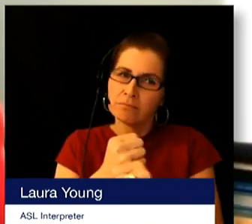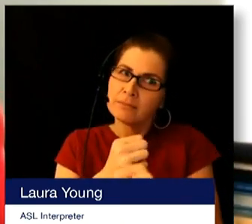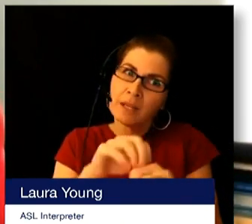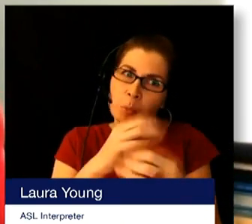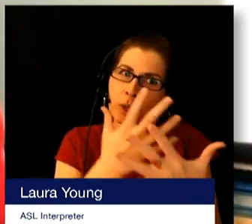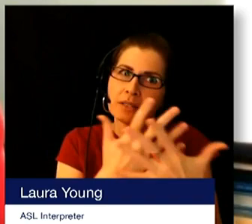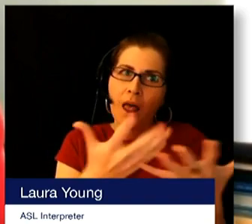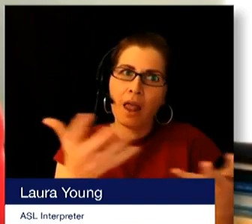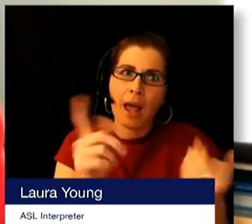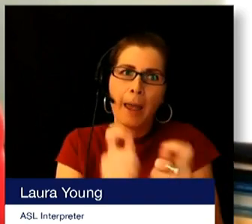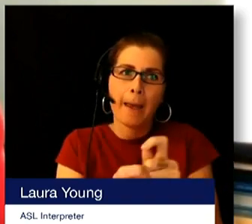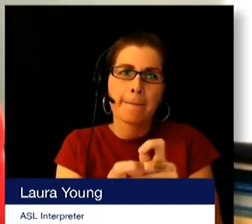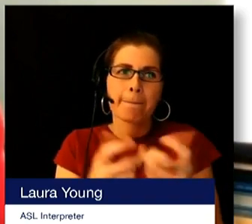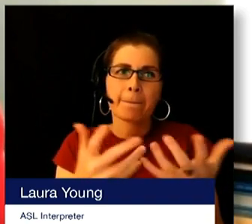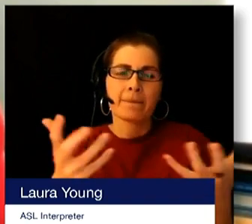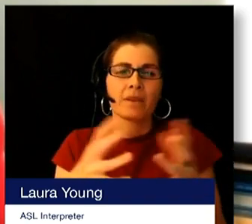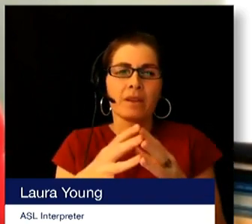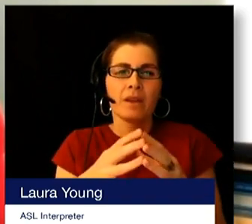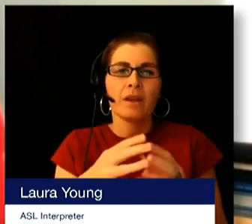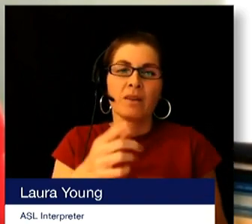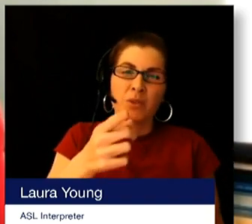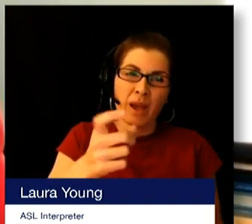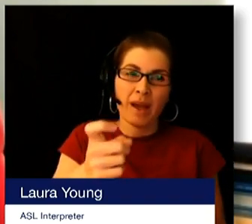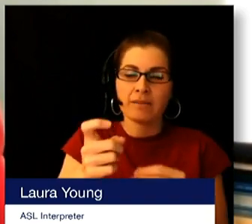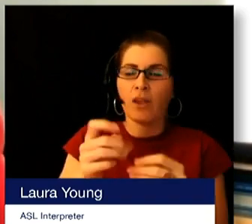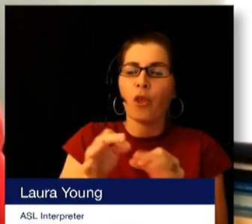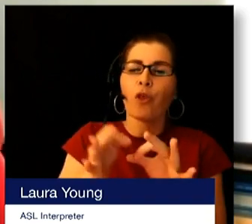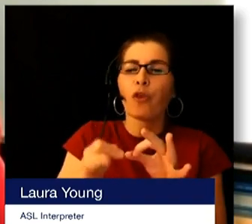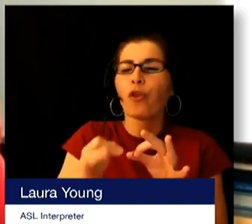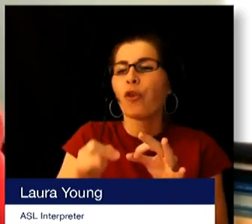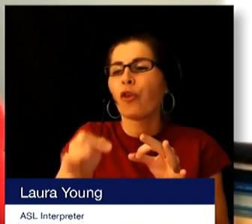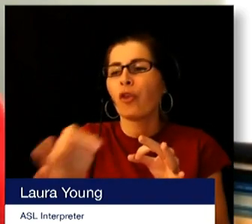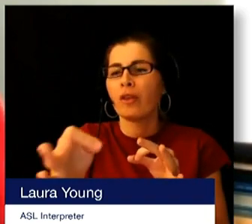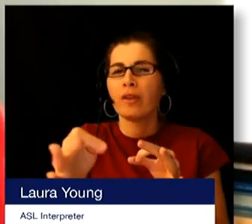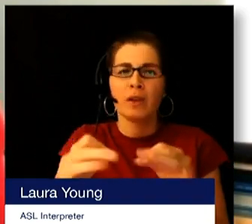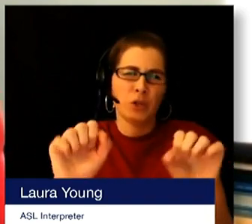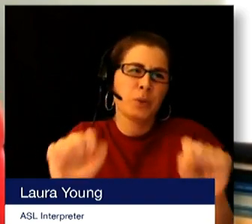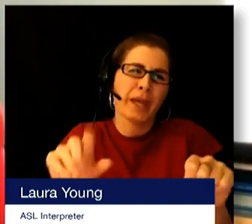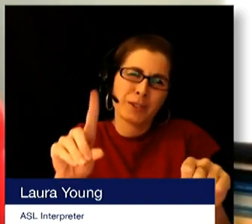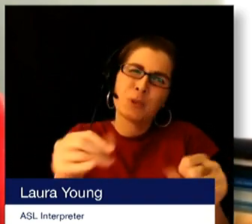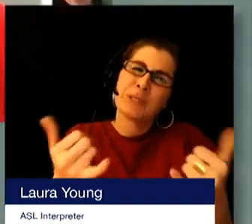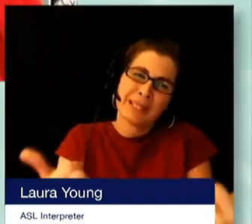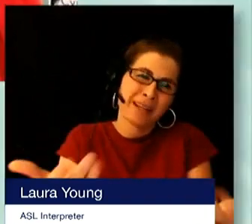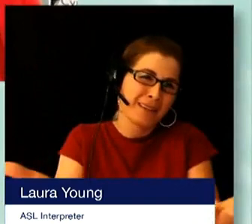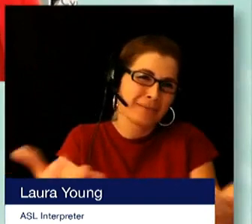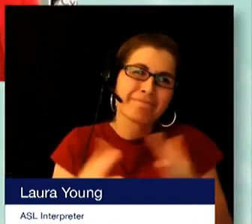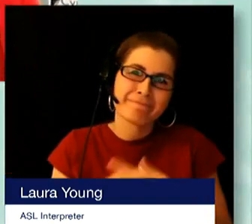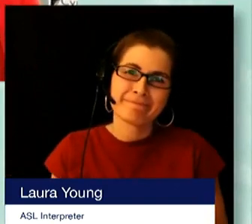So there's no reason why you would have to put off doing something that you could just do today.